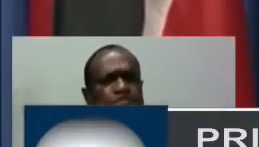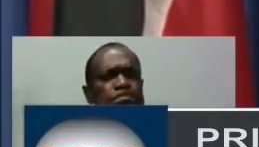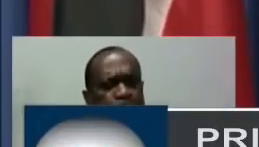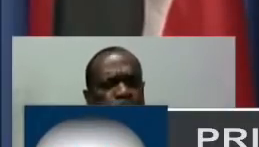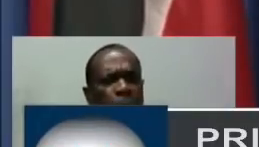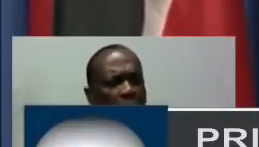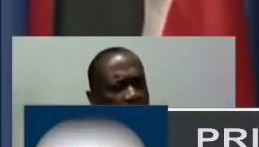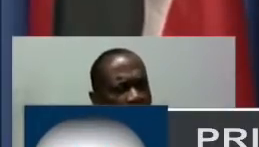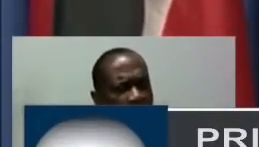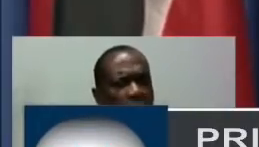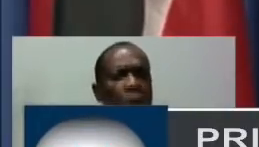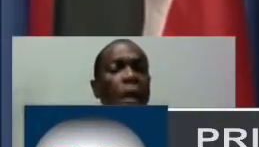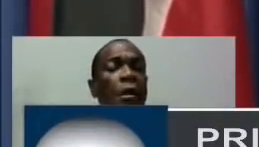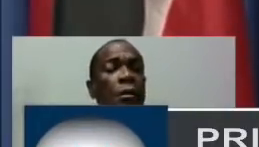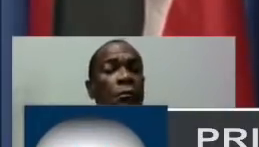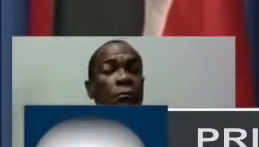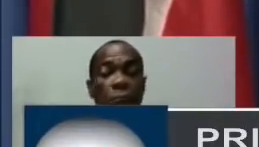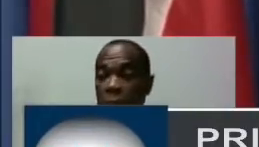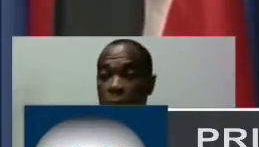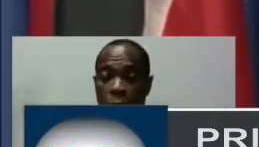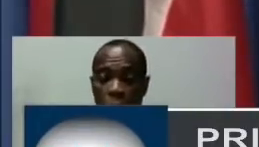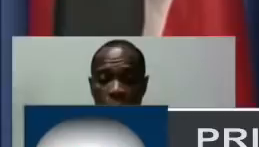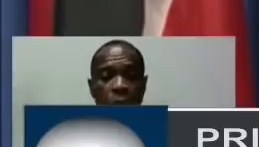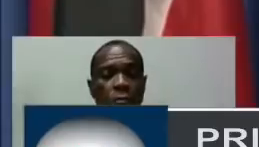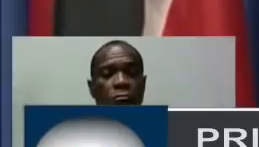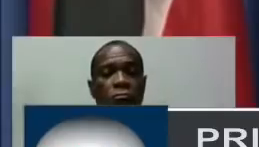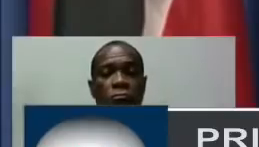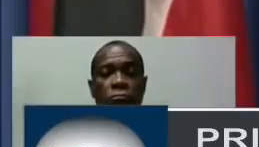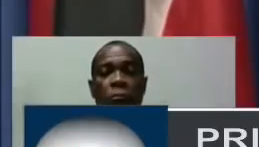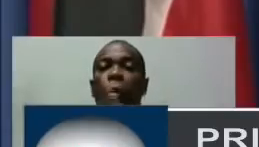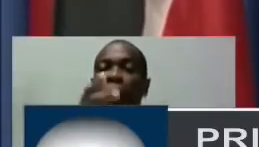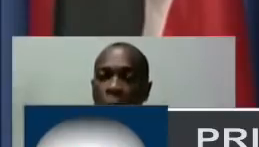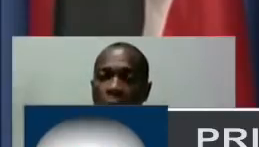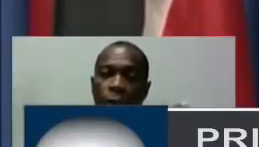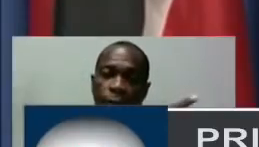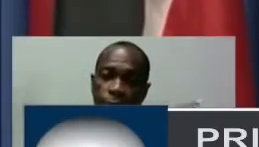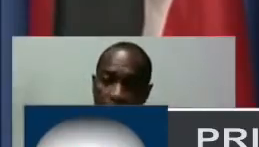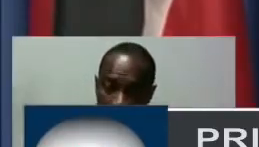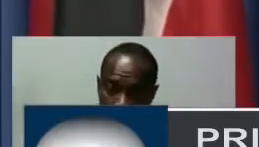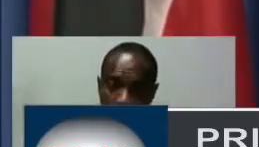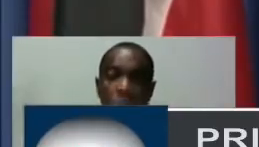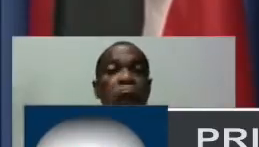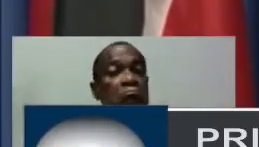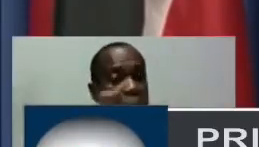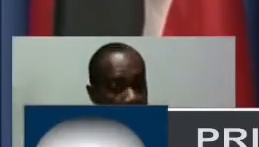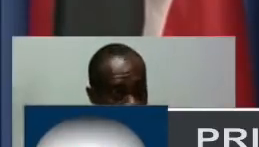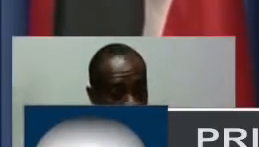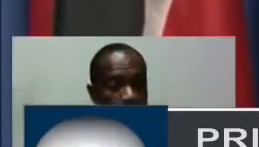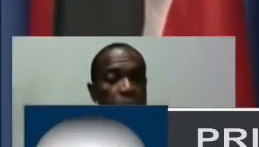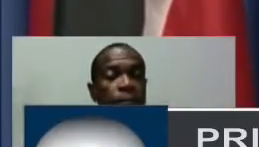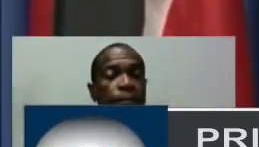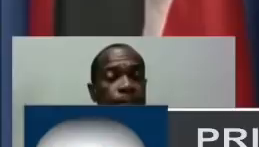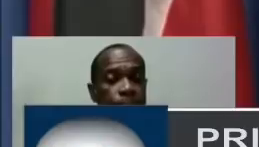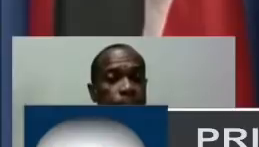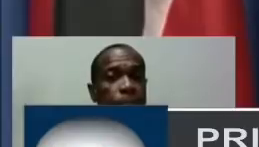We then got vaccines, and the other undisputed fact